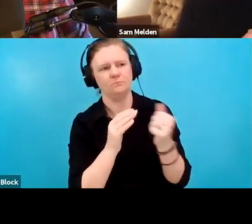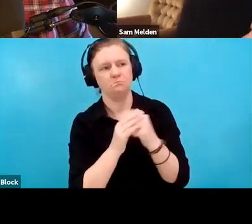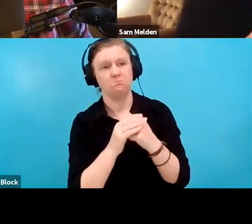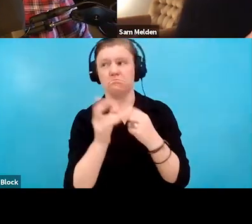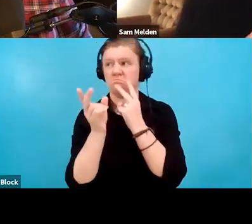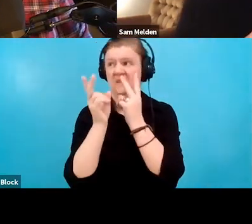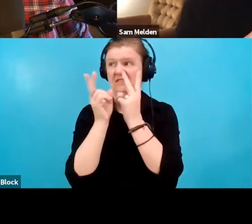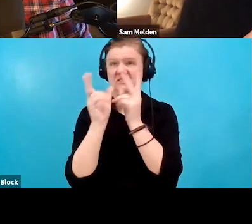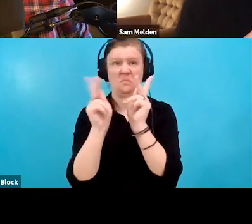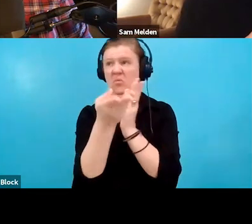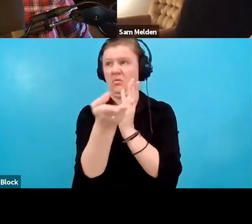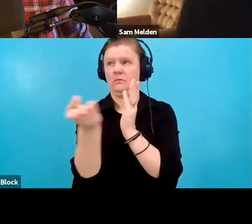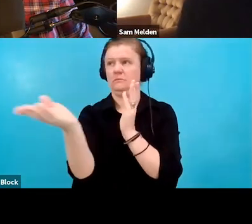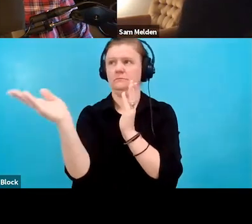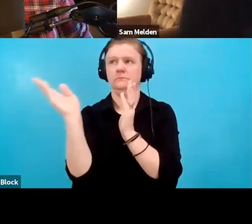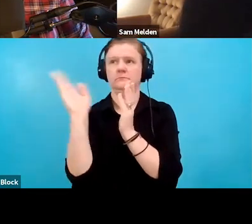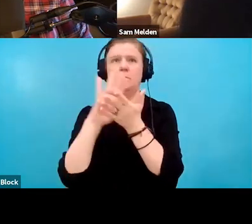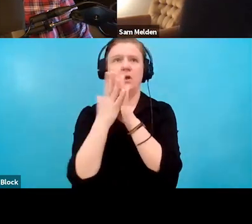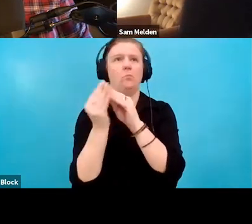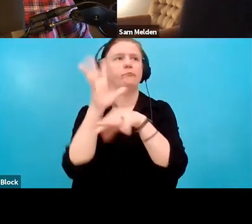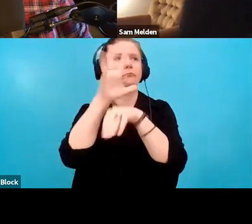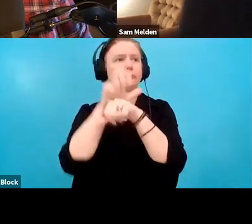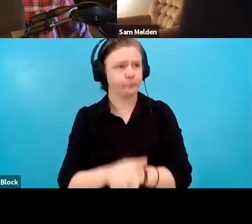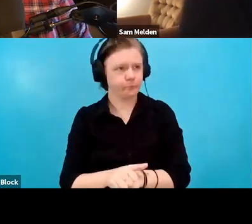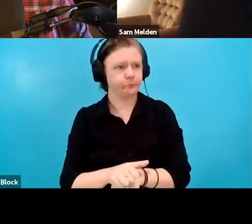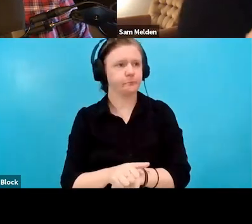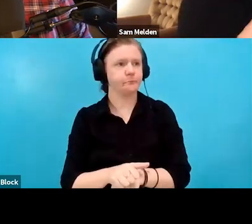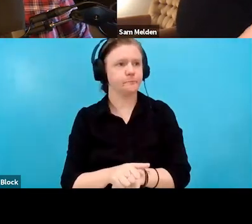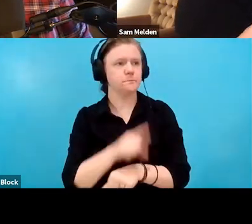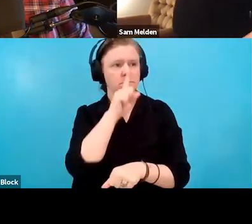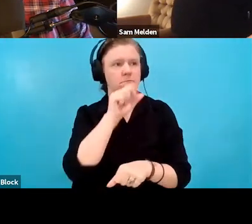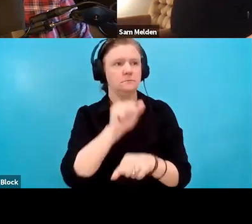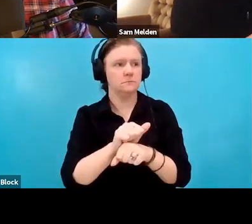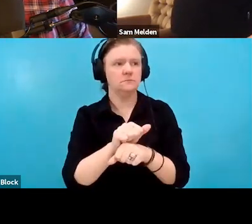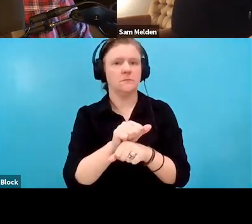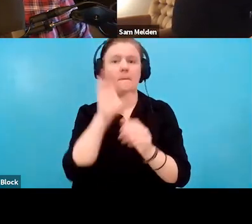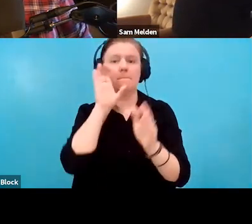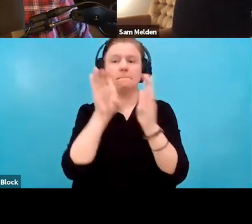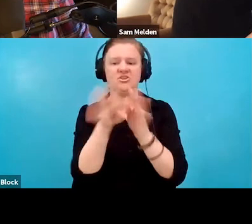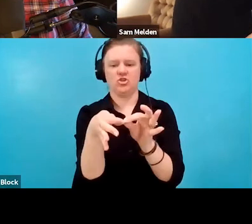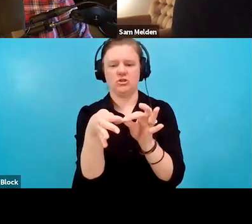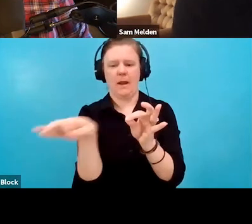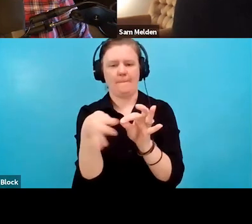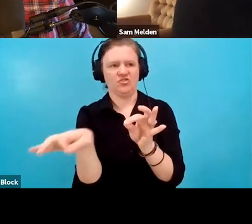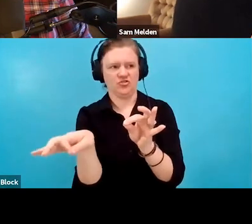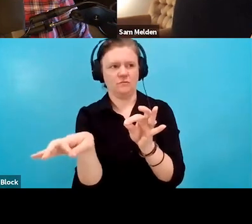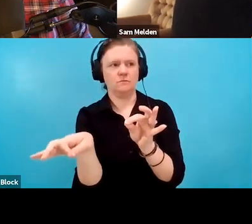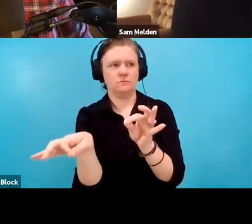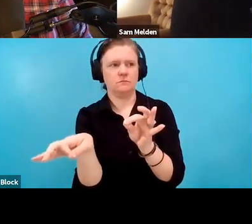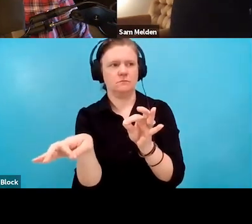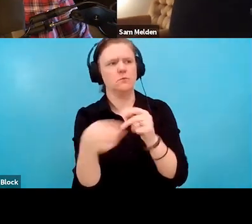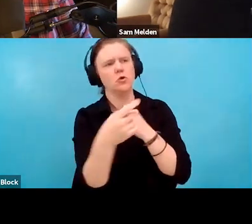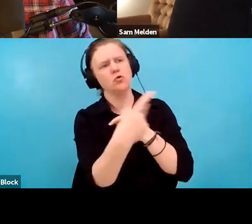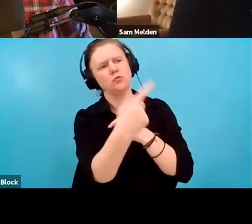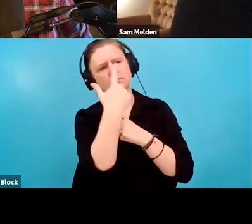people becoming much more comfortable with is actually captioning photos in a real way. You and I had an